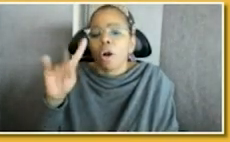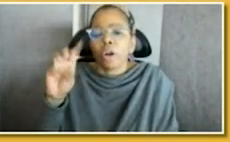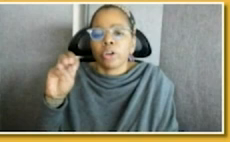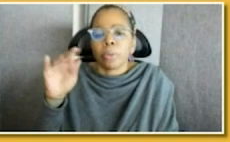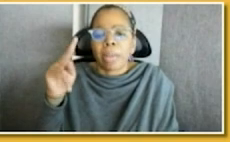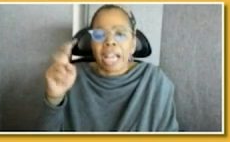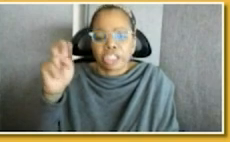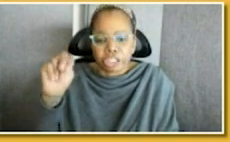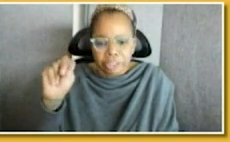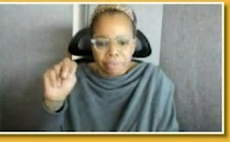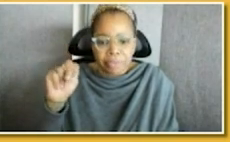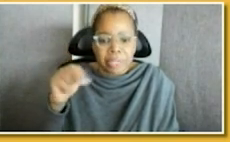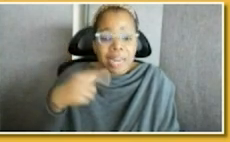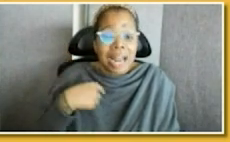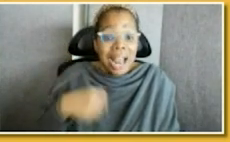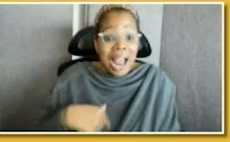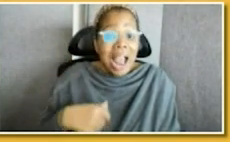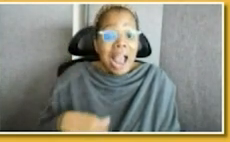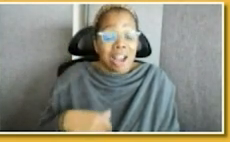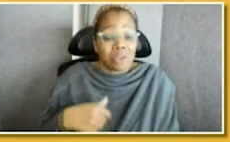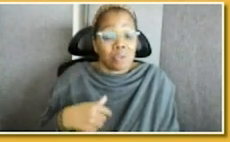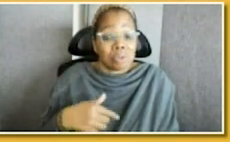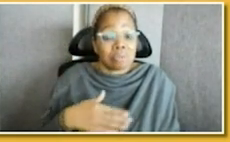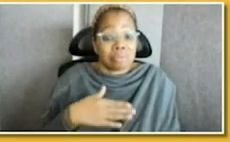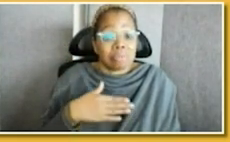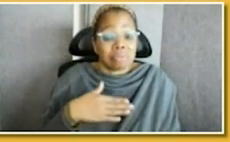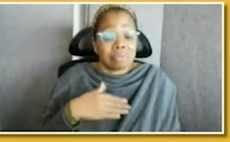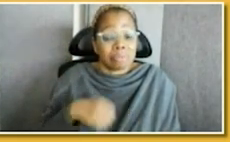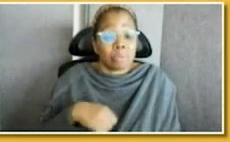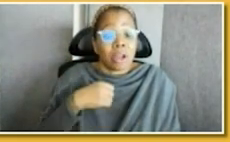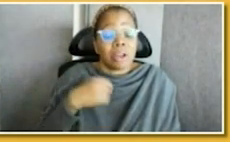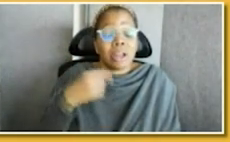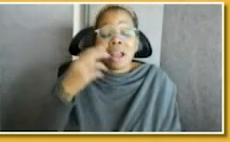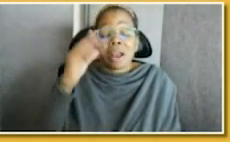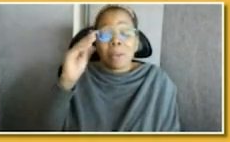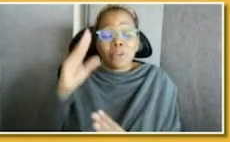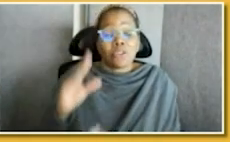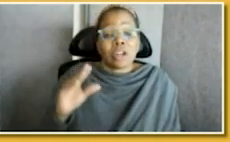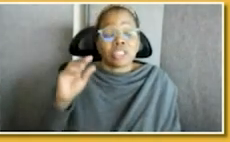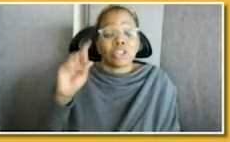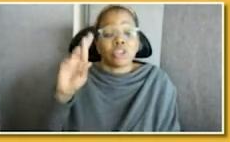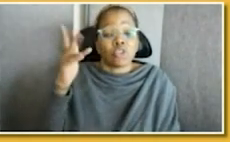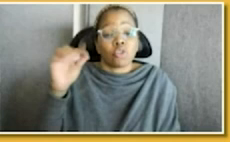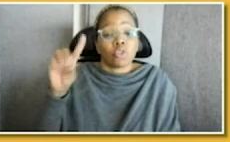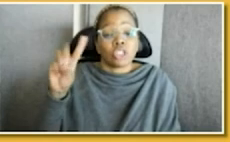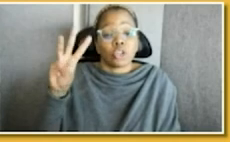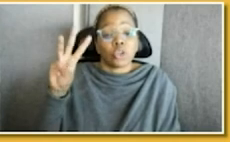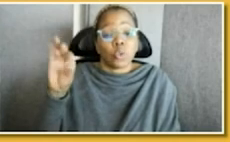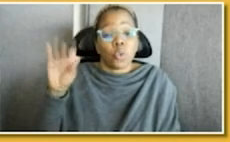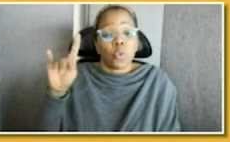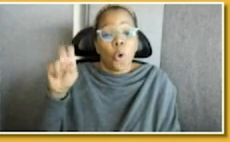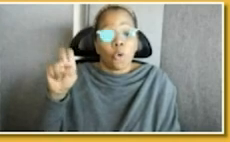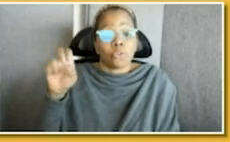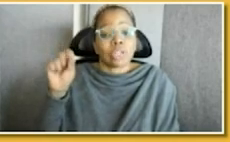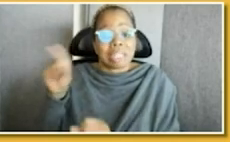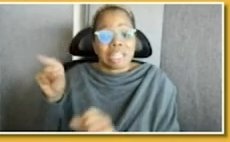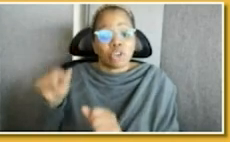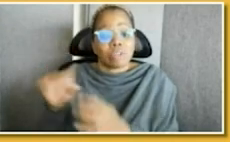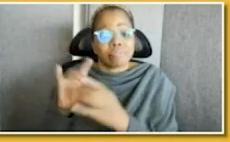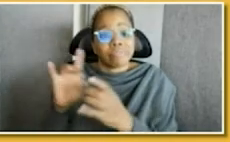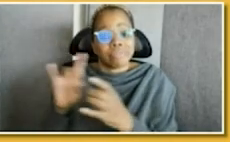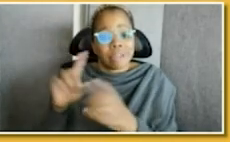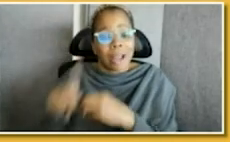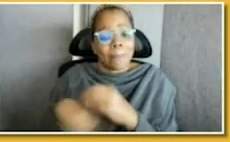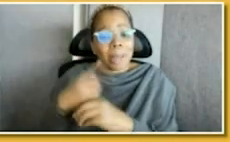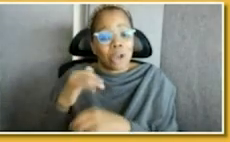Professor Richard Wolff could give voice to it in the film, because he asks the obvious